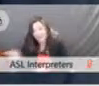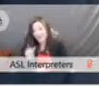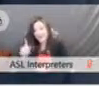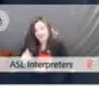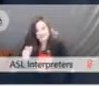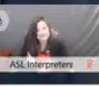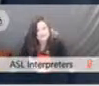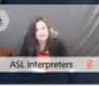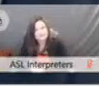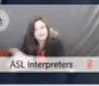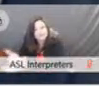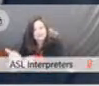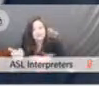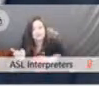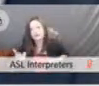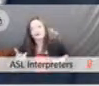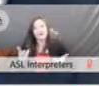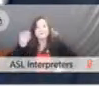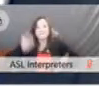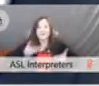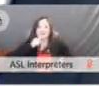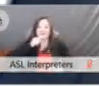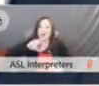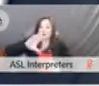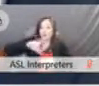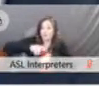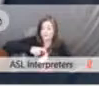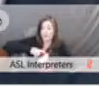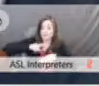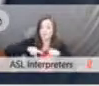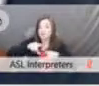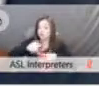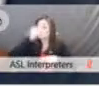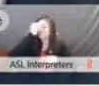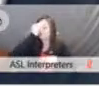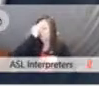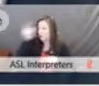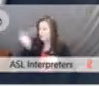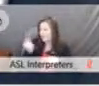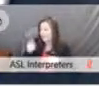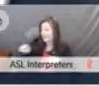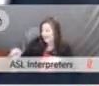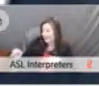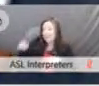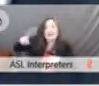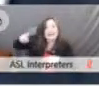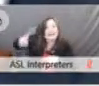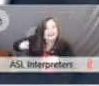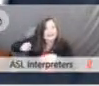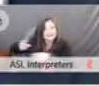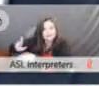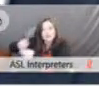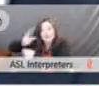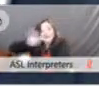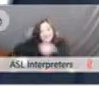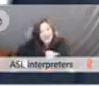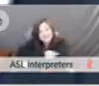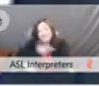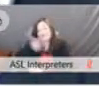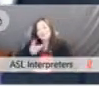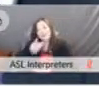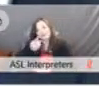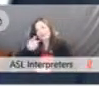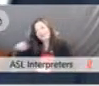I encourage us, even if it's not your time, you may know someone who needs to get the vaccine and they may need